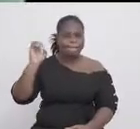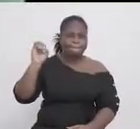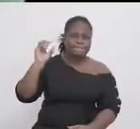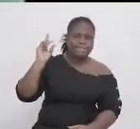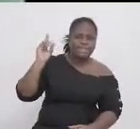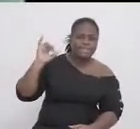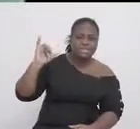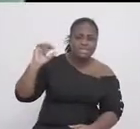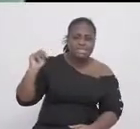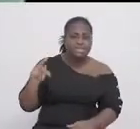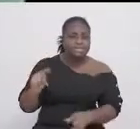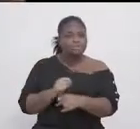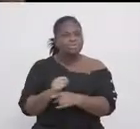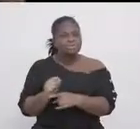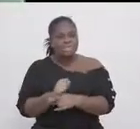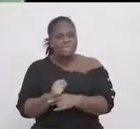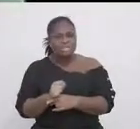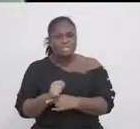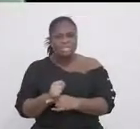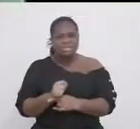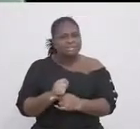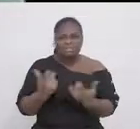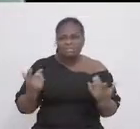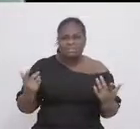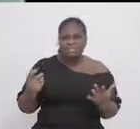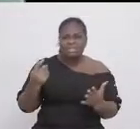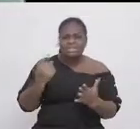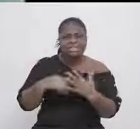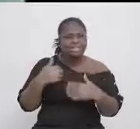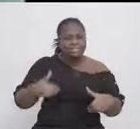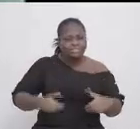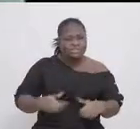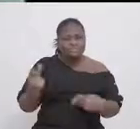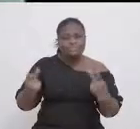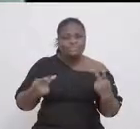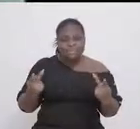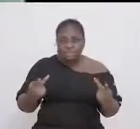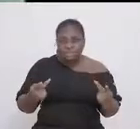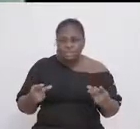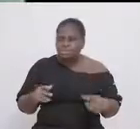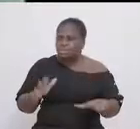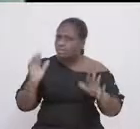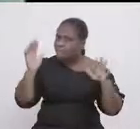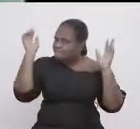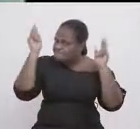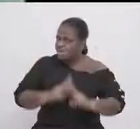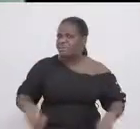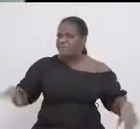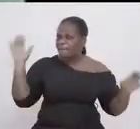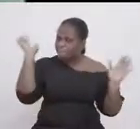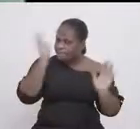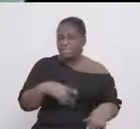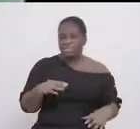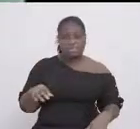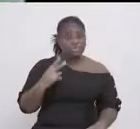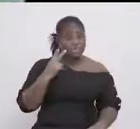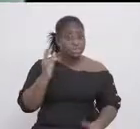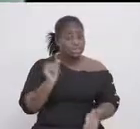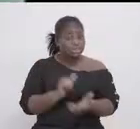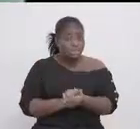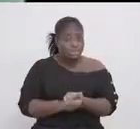we had a social media training, like the top 10 sites that the youth visit, it was really very scary to see that,